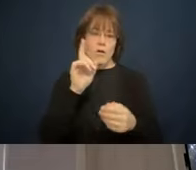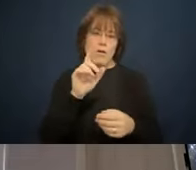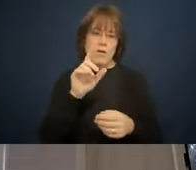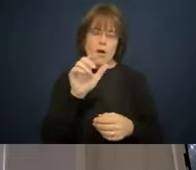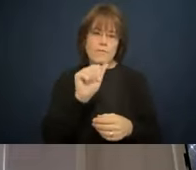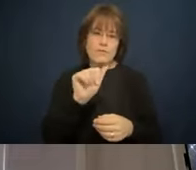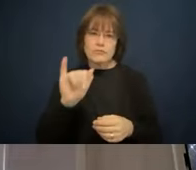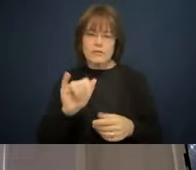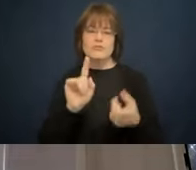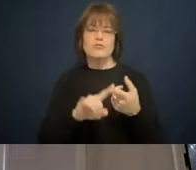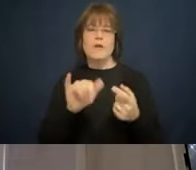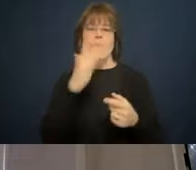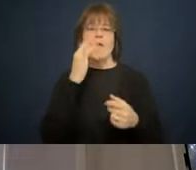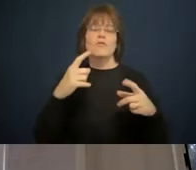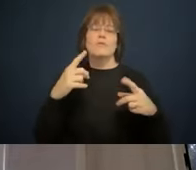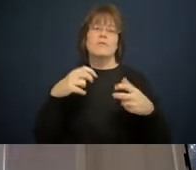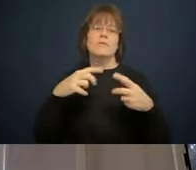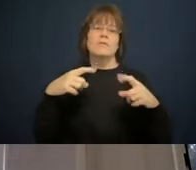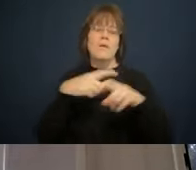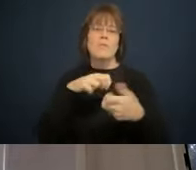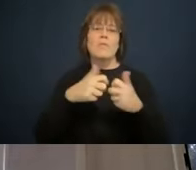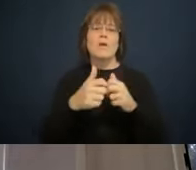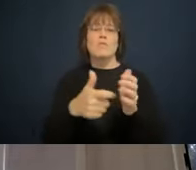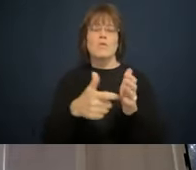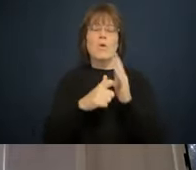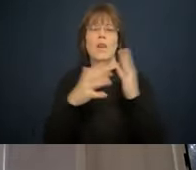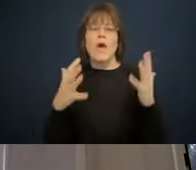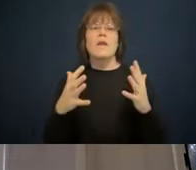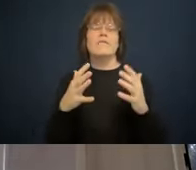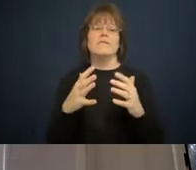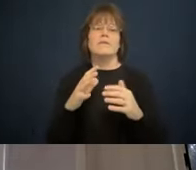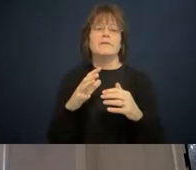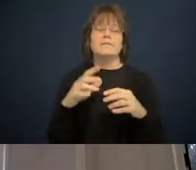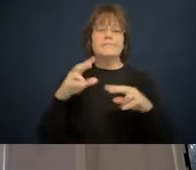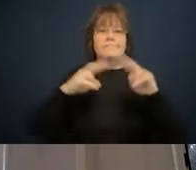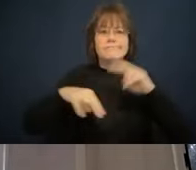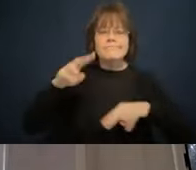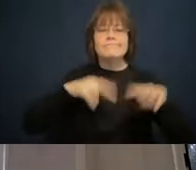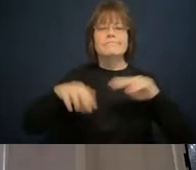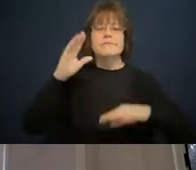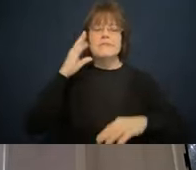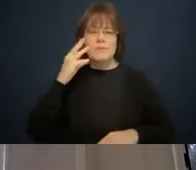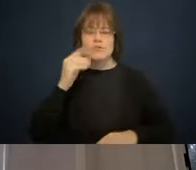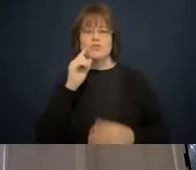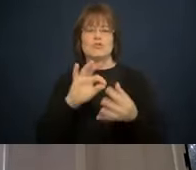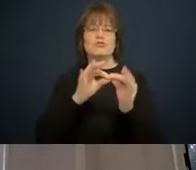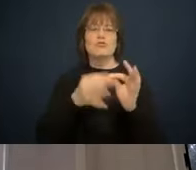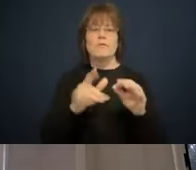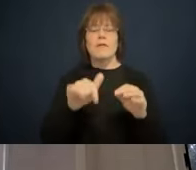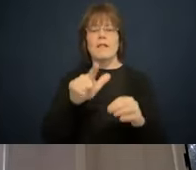to because they're complicated problems that require a lot of subjectivity and experience, say to interpret a